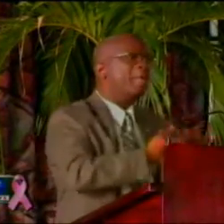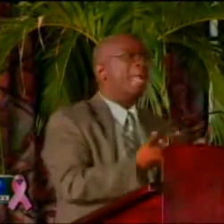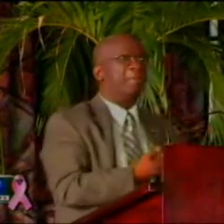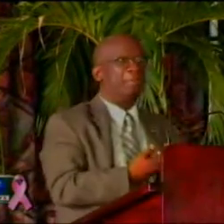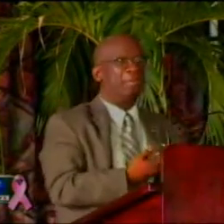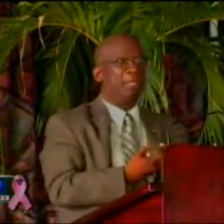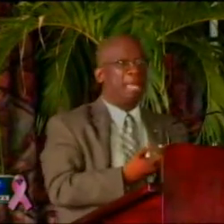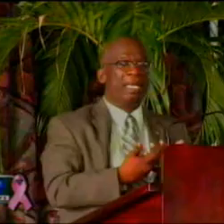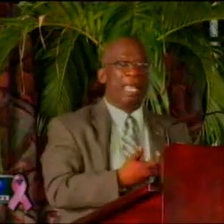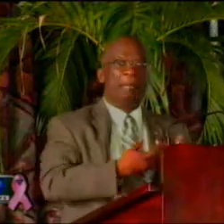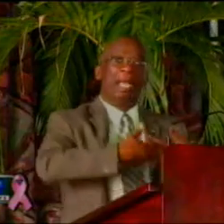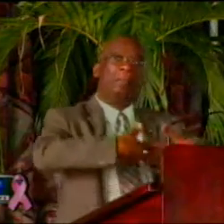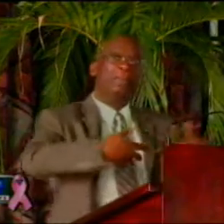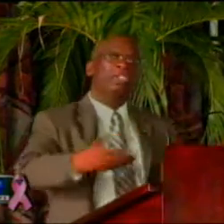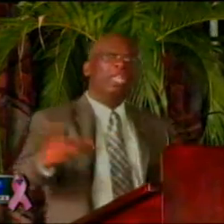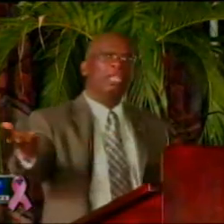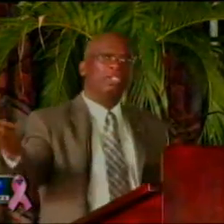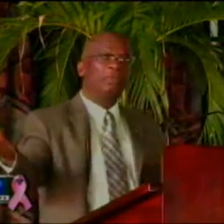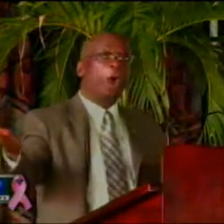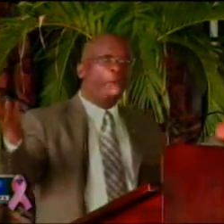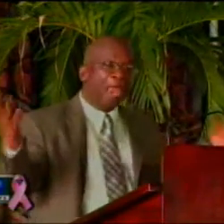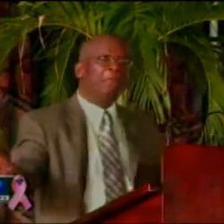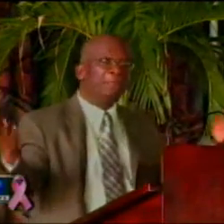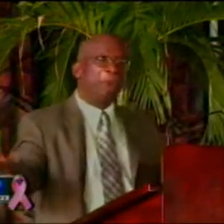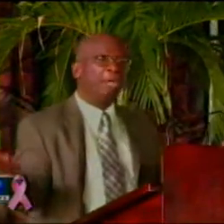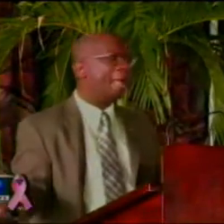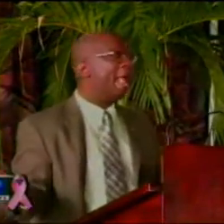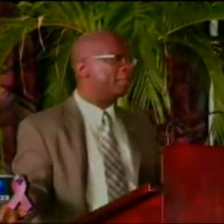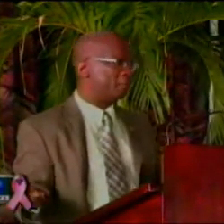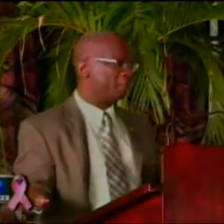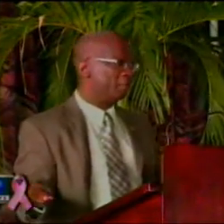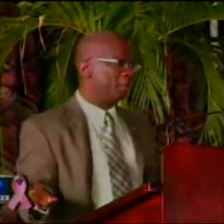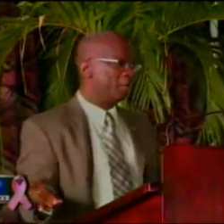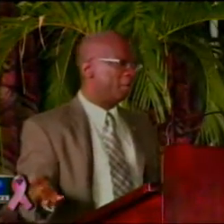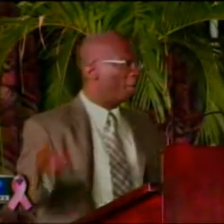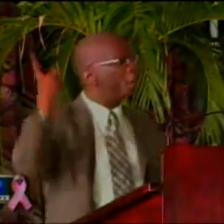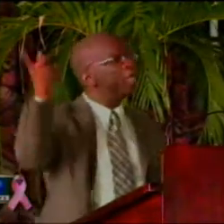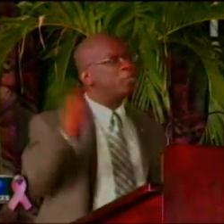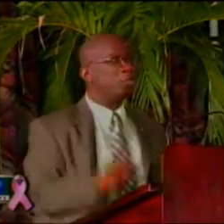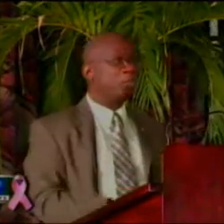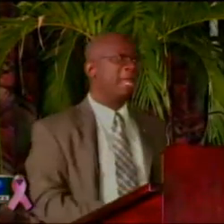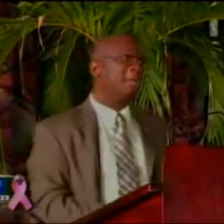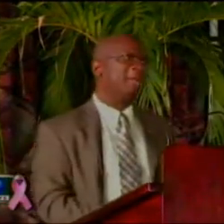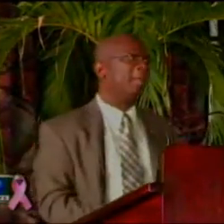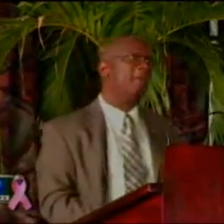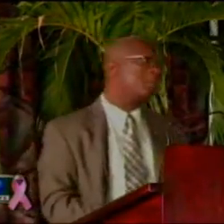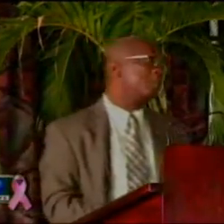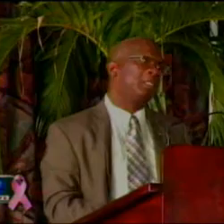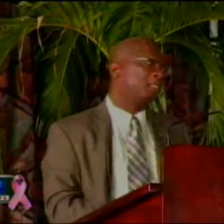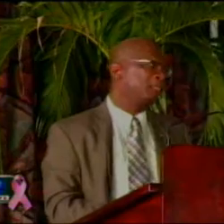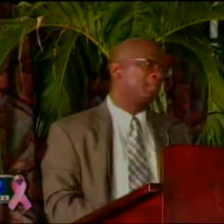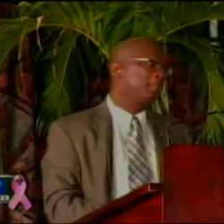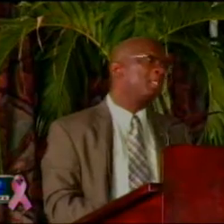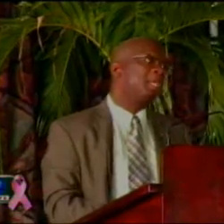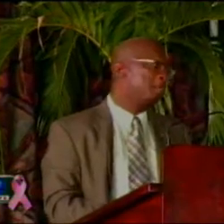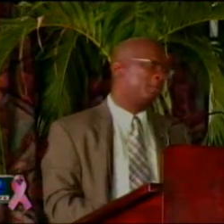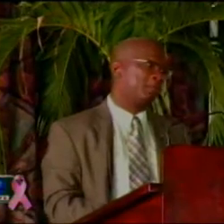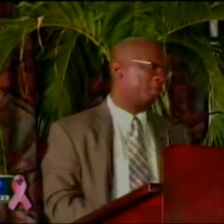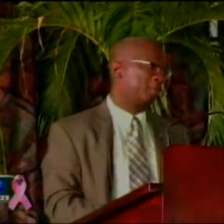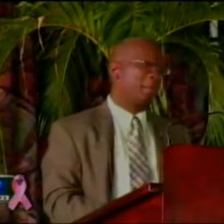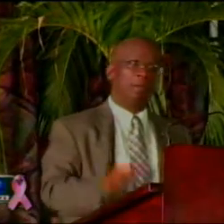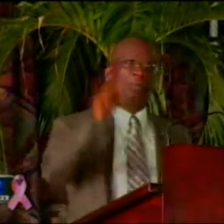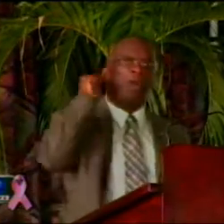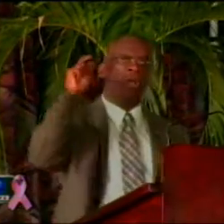ingrained within, in them, an appreciation for everybody else, or they too can be murderers and